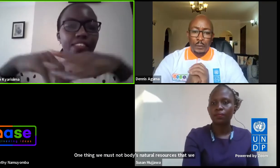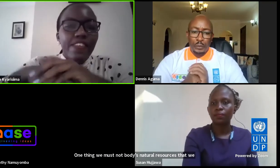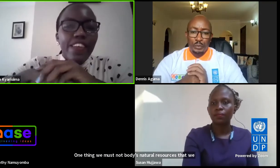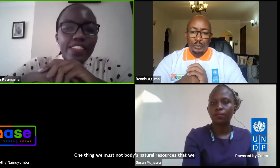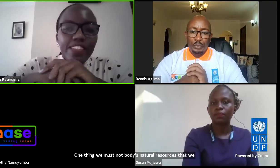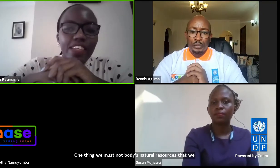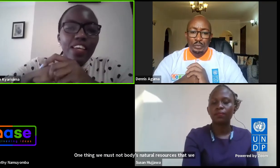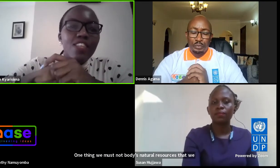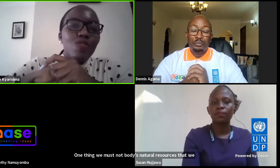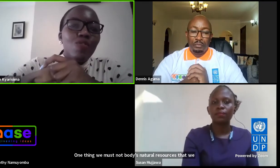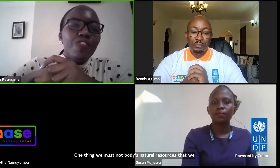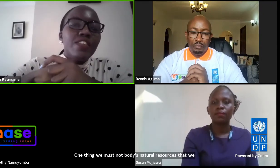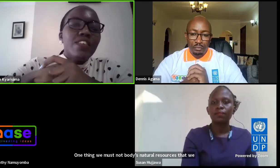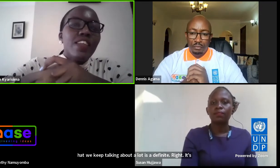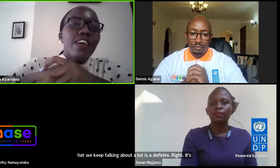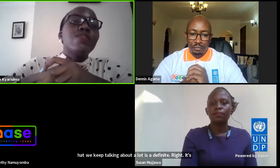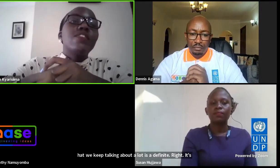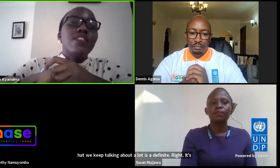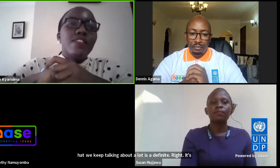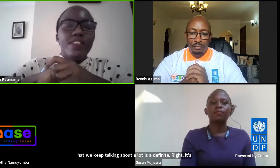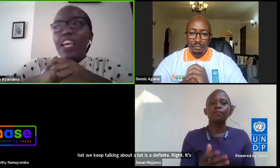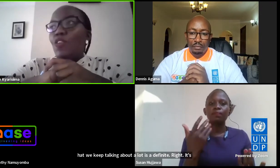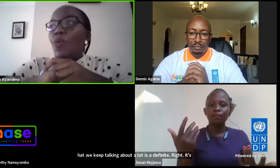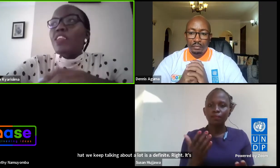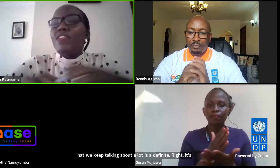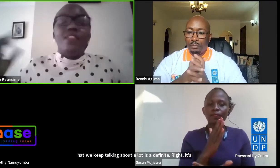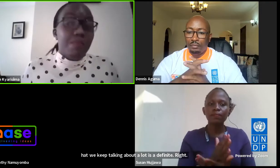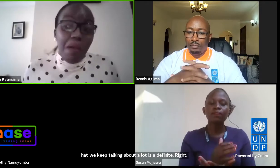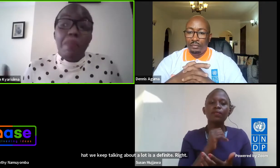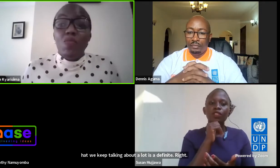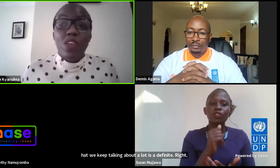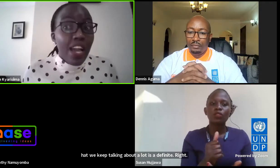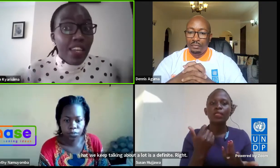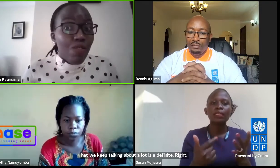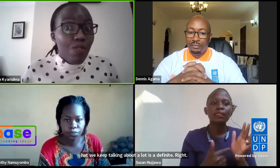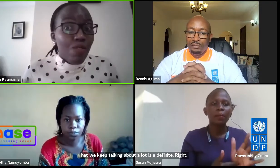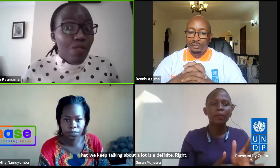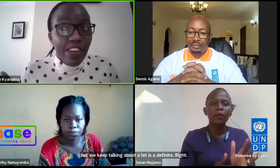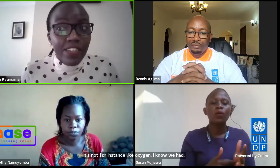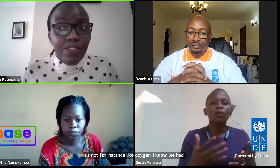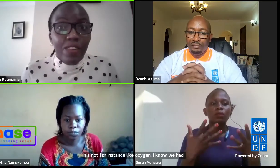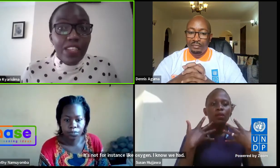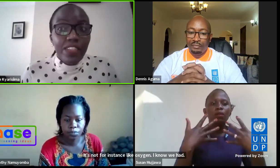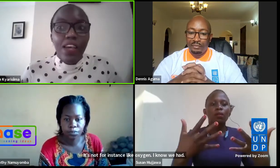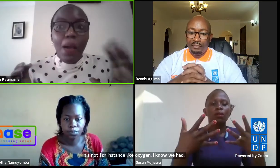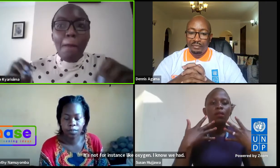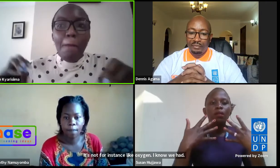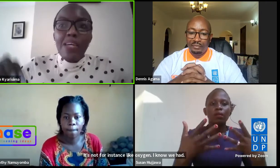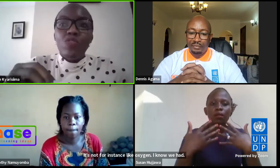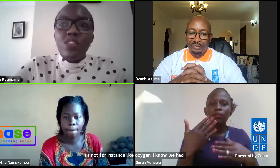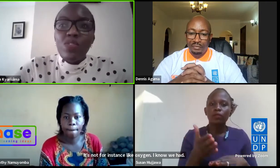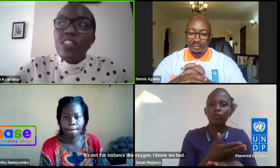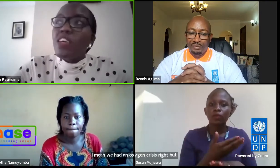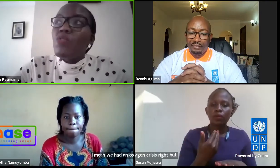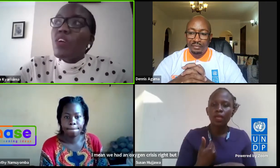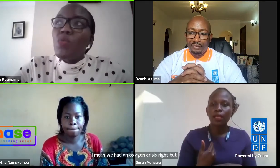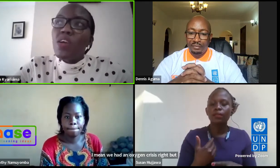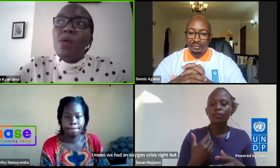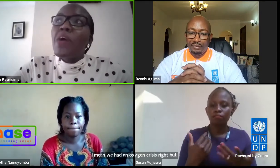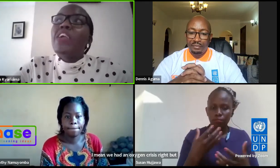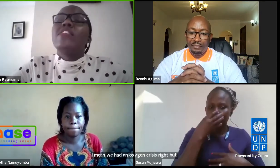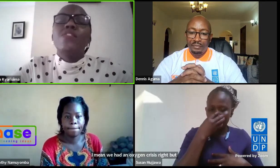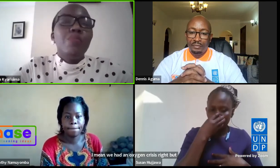finite, right? It's not, for instance, like oxygen. I know we had an oxygen crisis, right? But you still see that